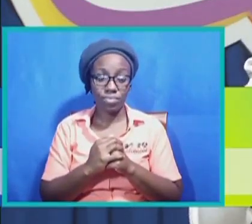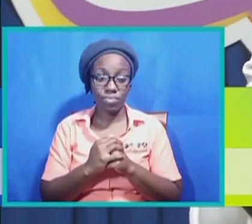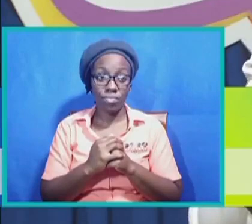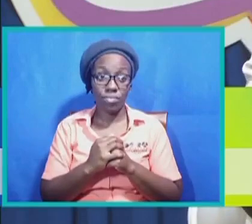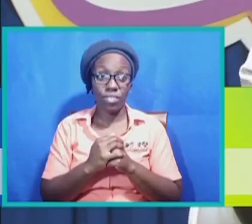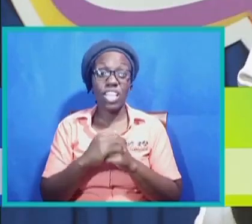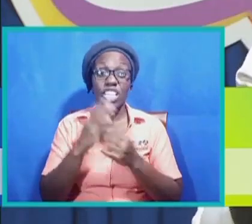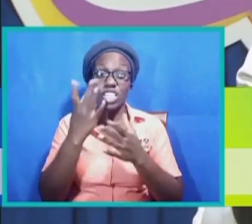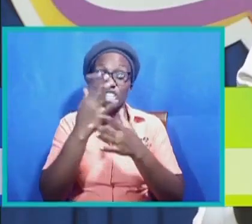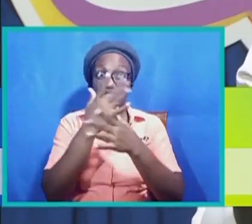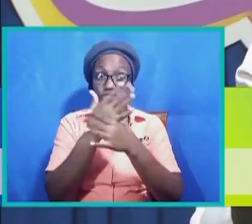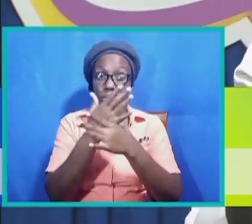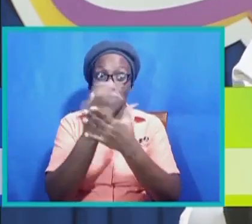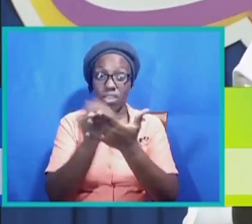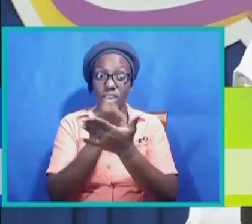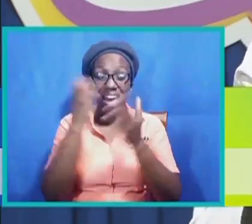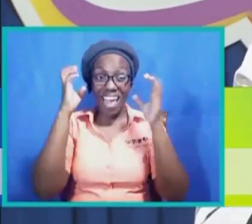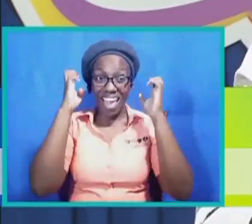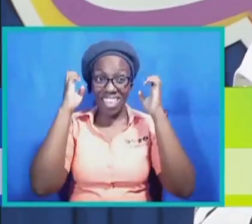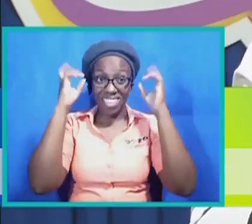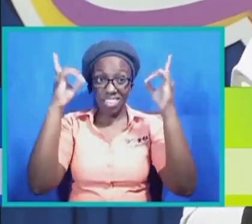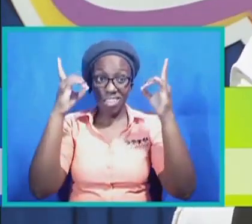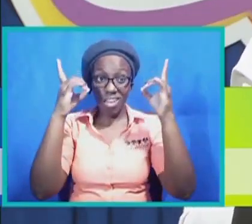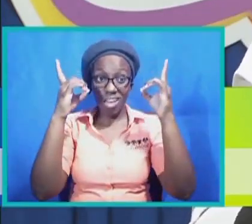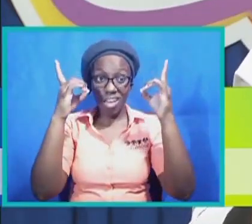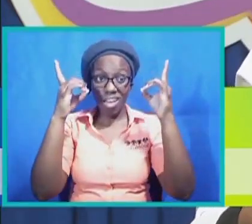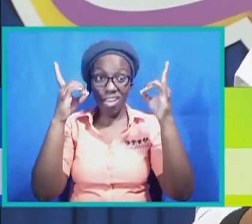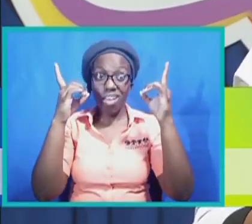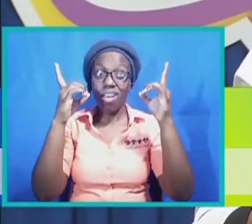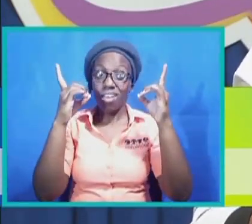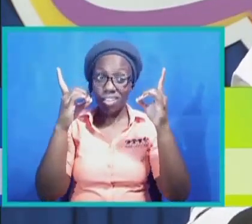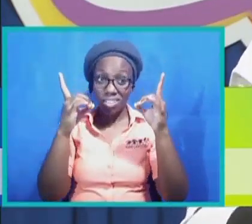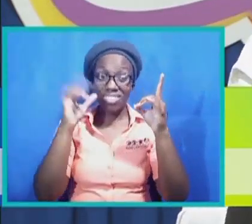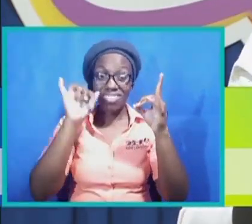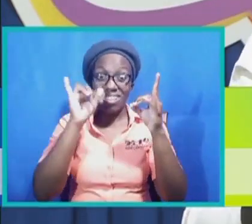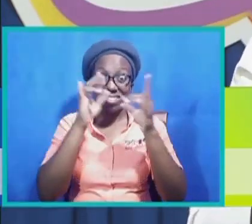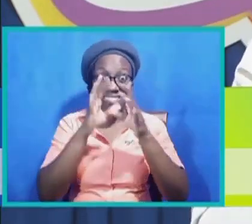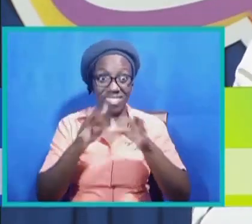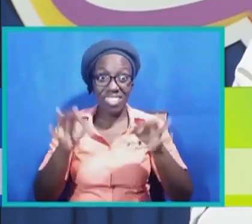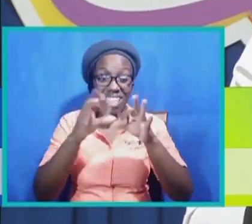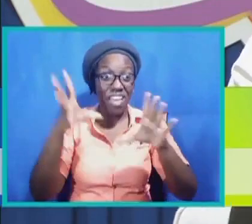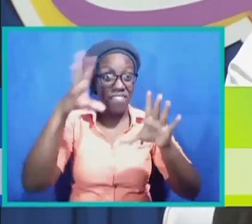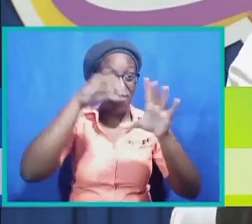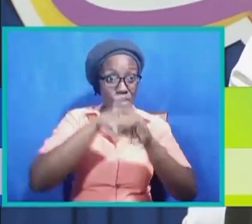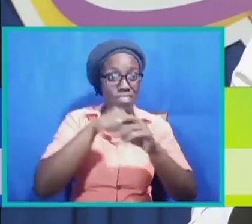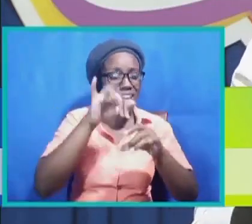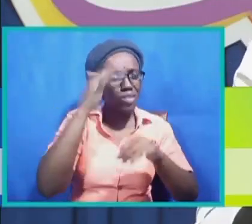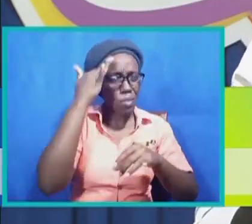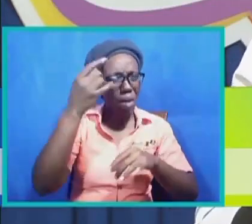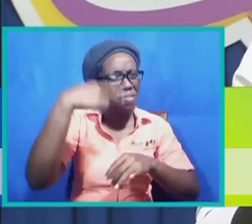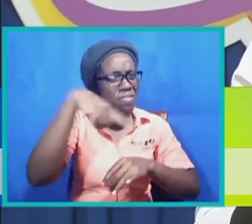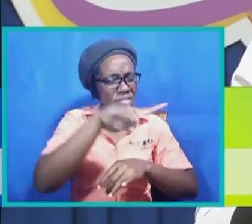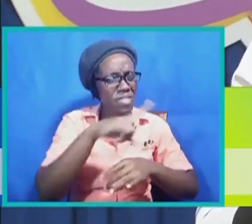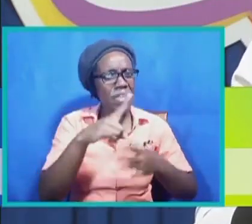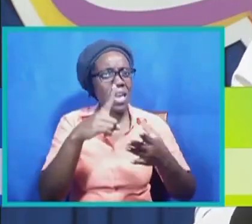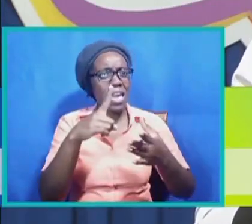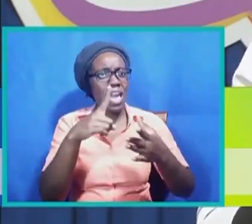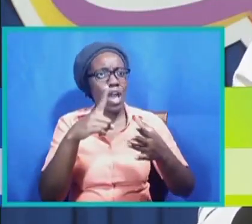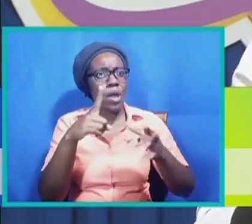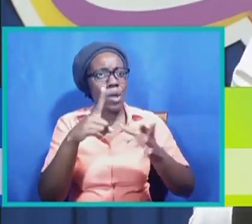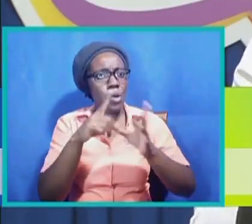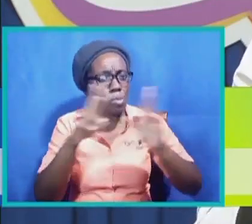the way up to the master's level. And that is why they are well positioned to maximize